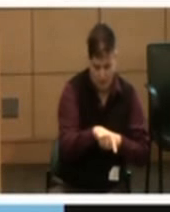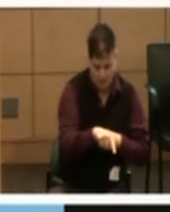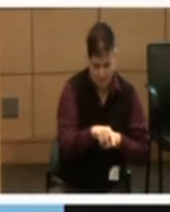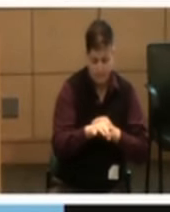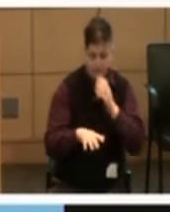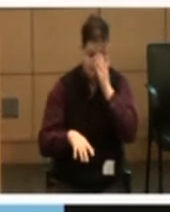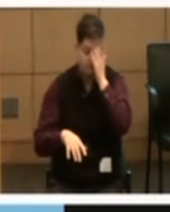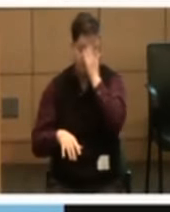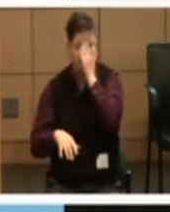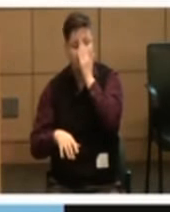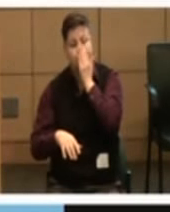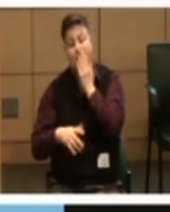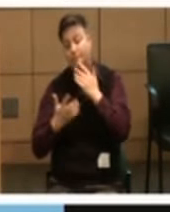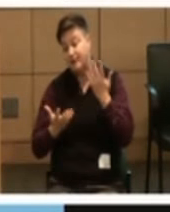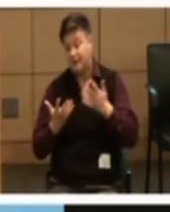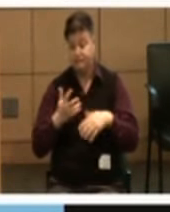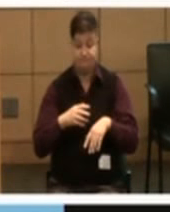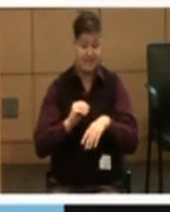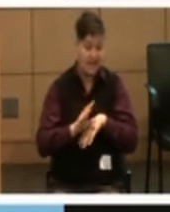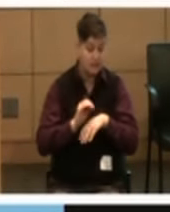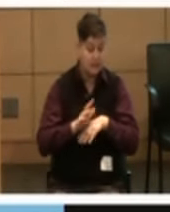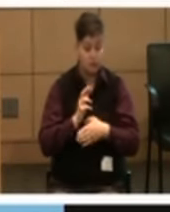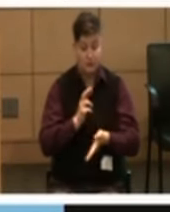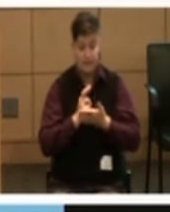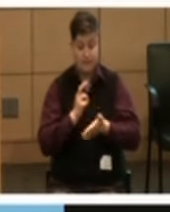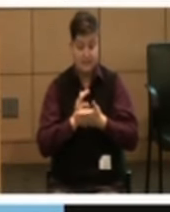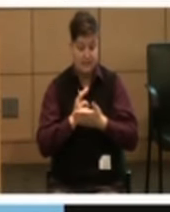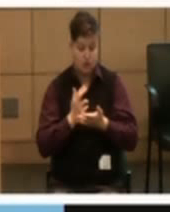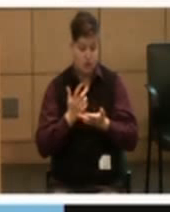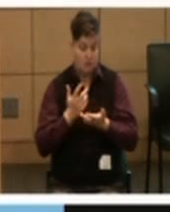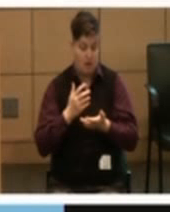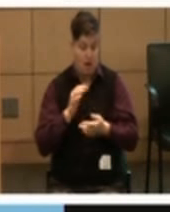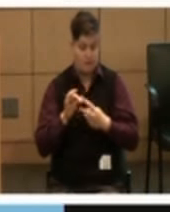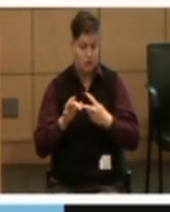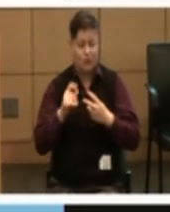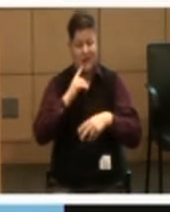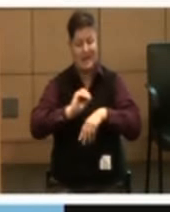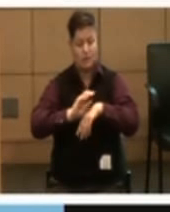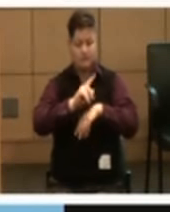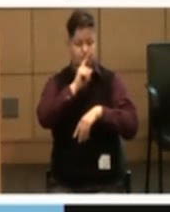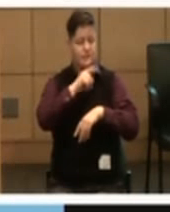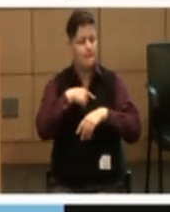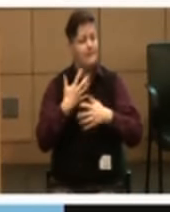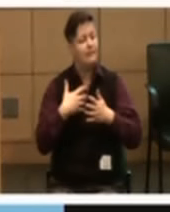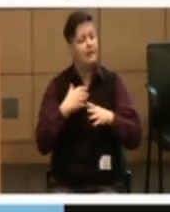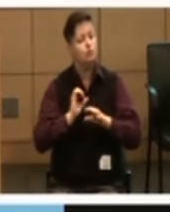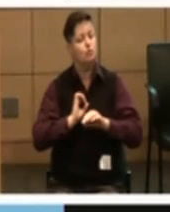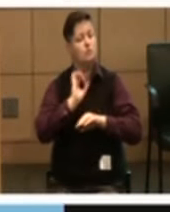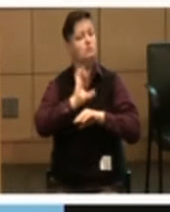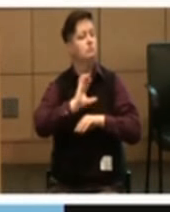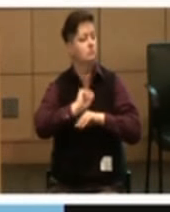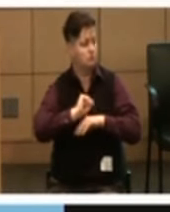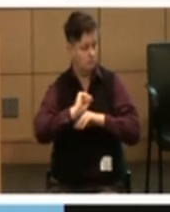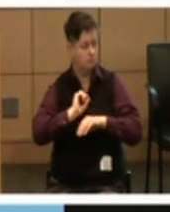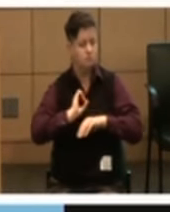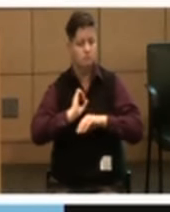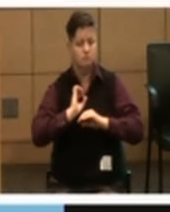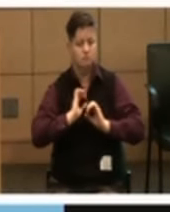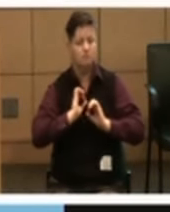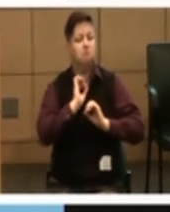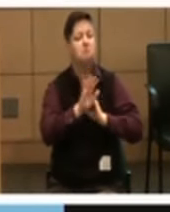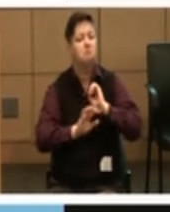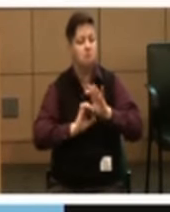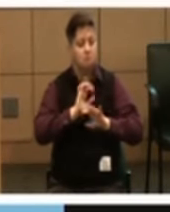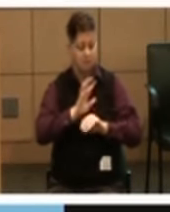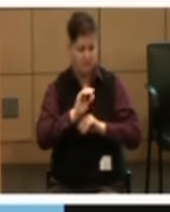can improve counseling and rehabilitation options for pediatric unilateral hearing loss. So if we want to